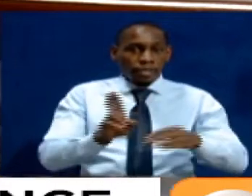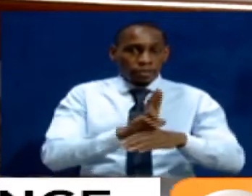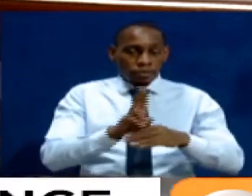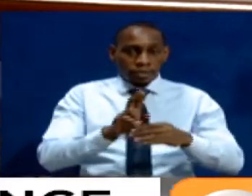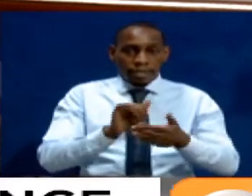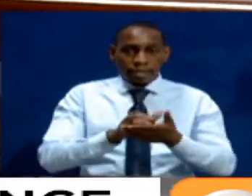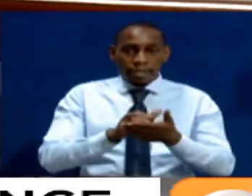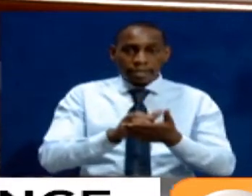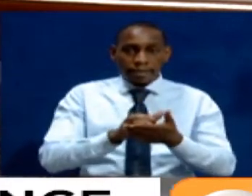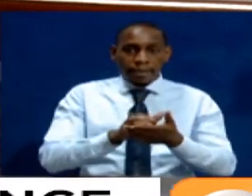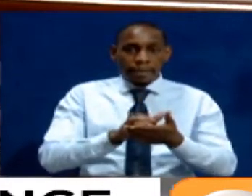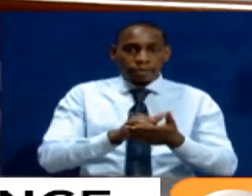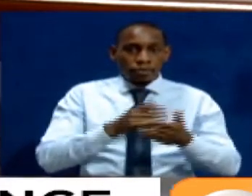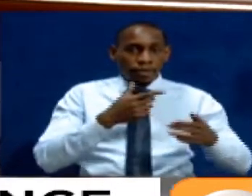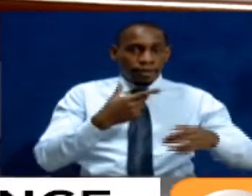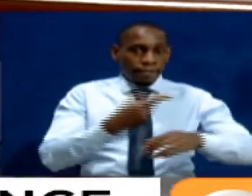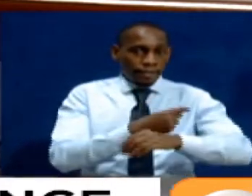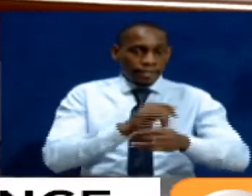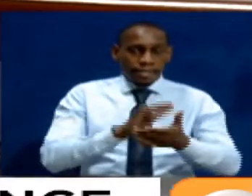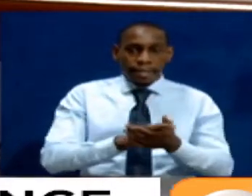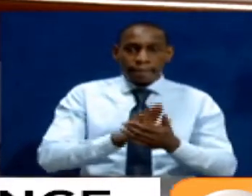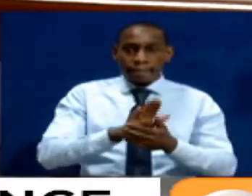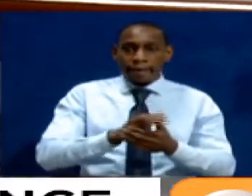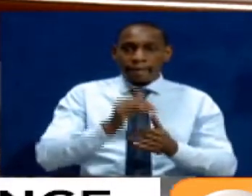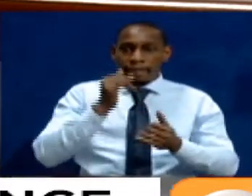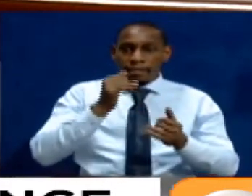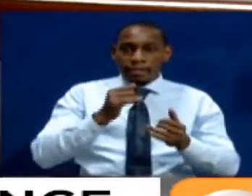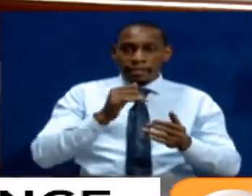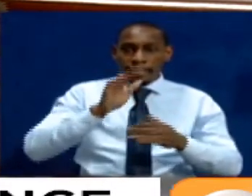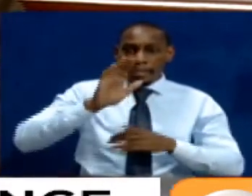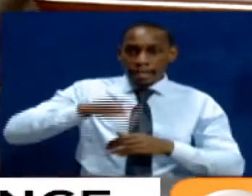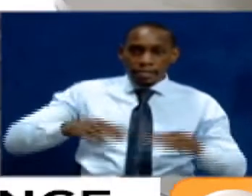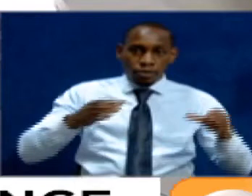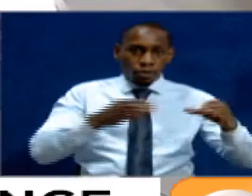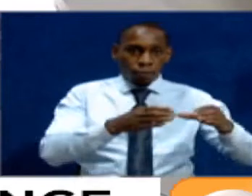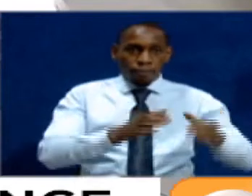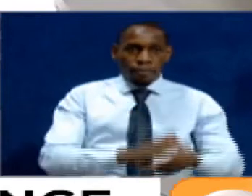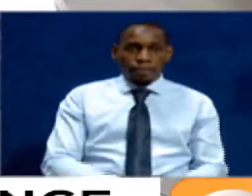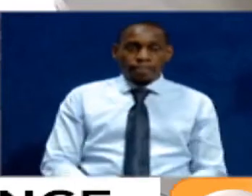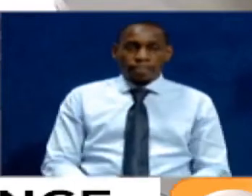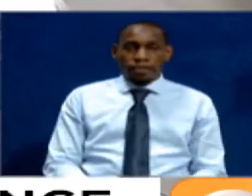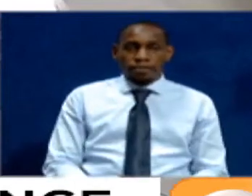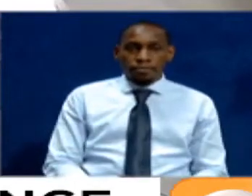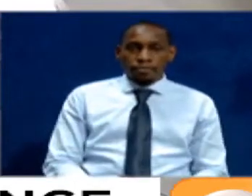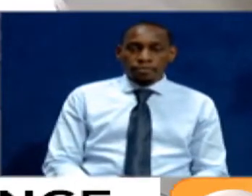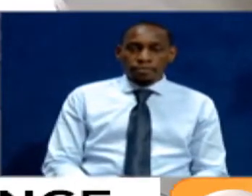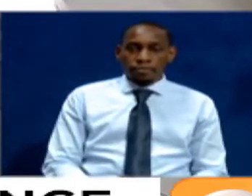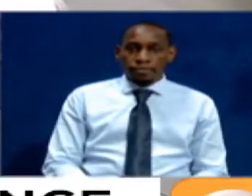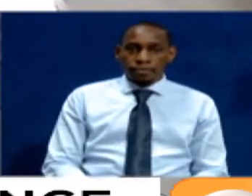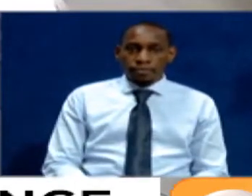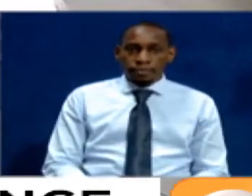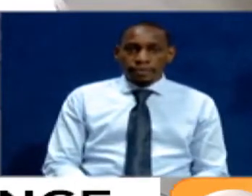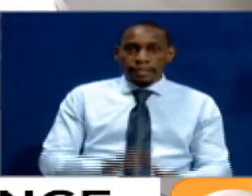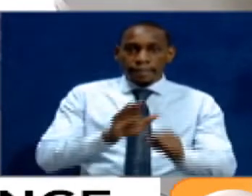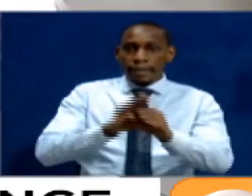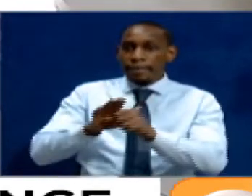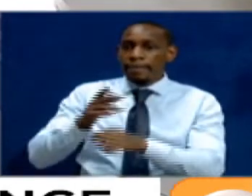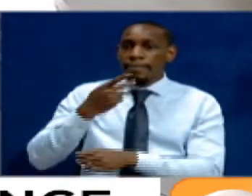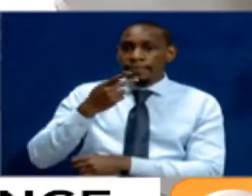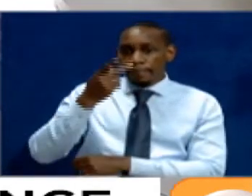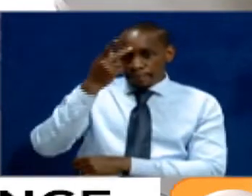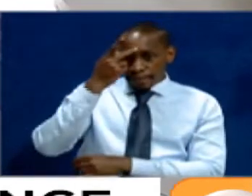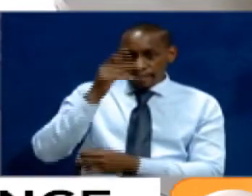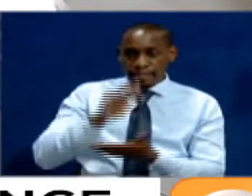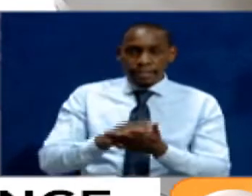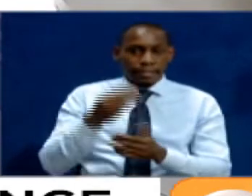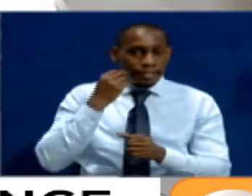there is need to vaccinate them, they will really be the last people in the queue. Dr. Gikonyo, are you telling, I'm sure that a lot of parents bringing their kids, the